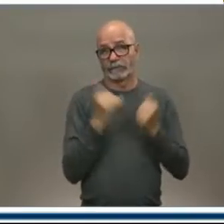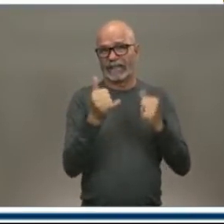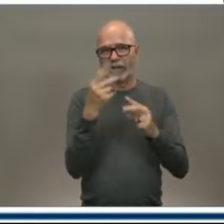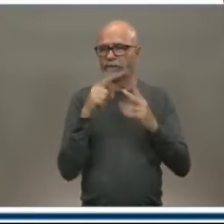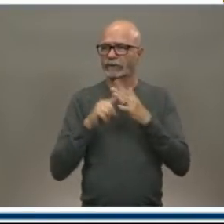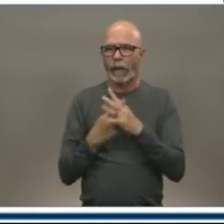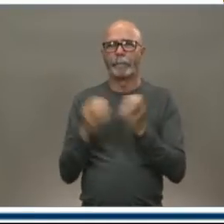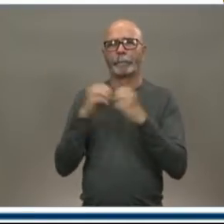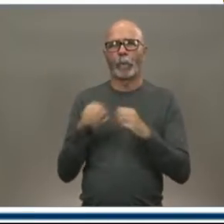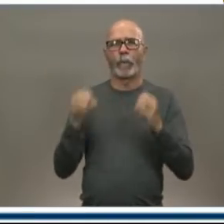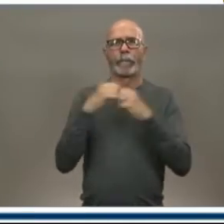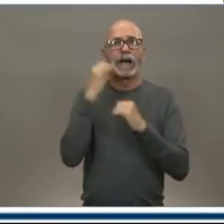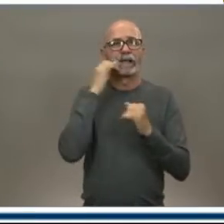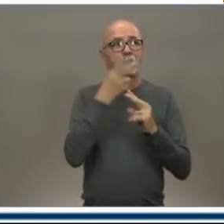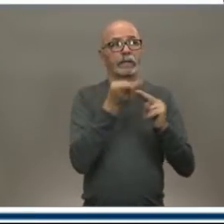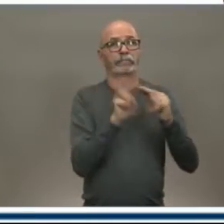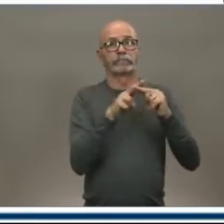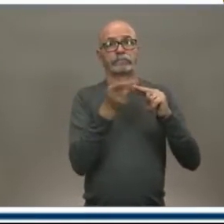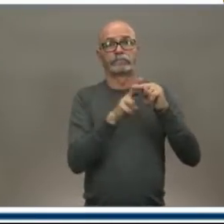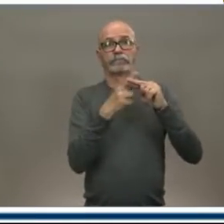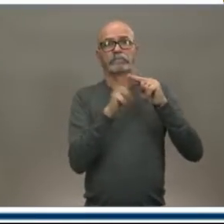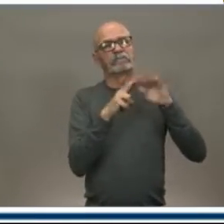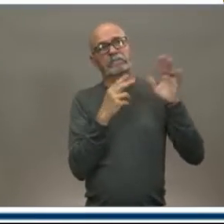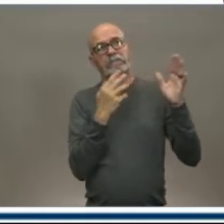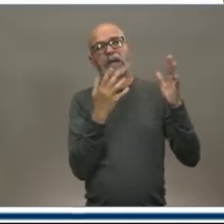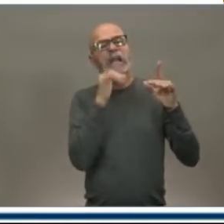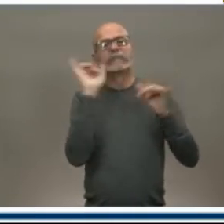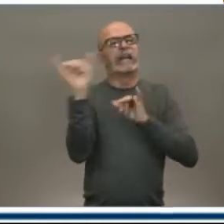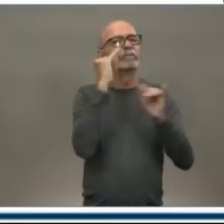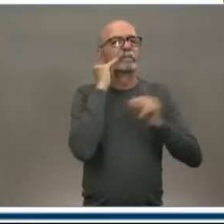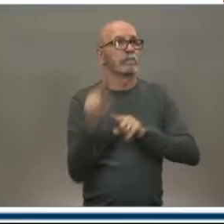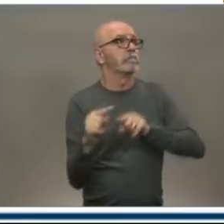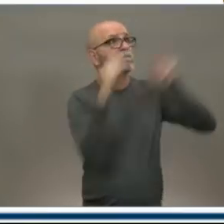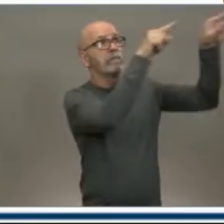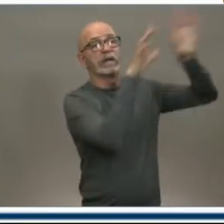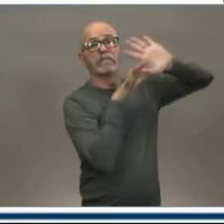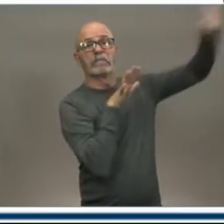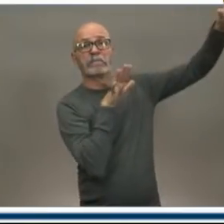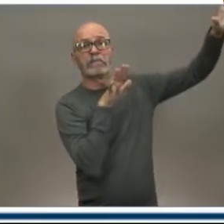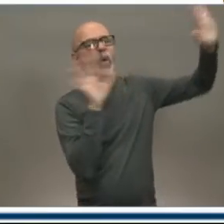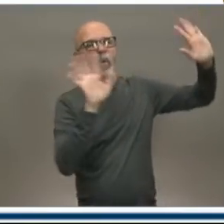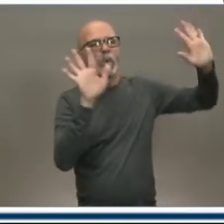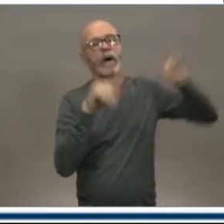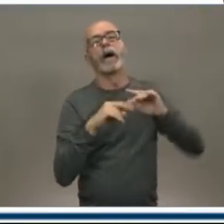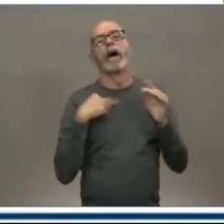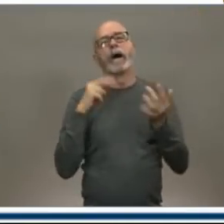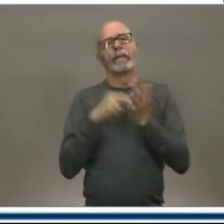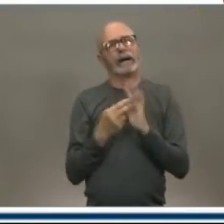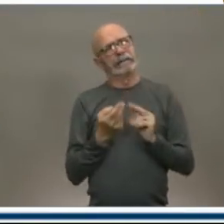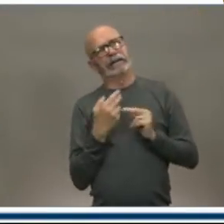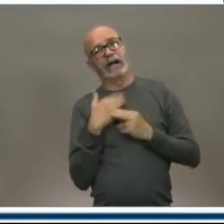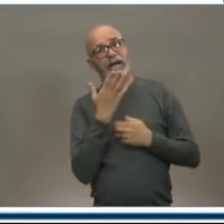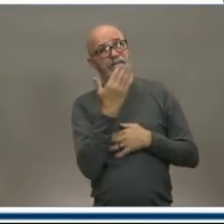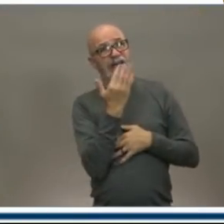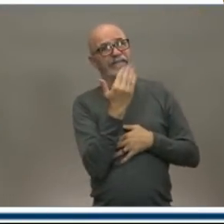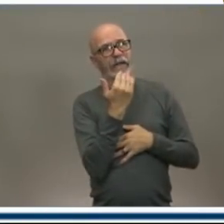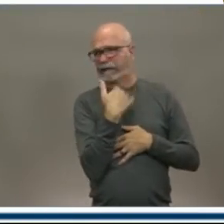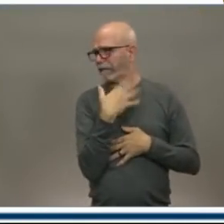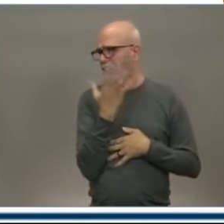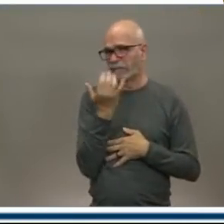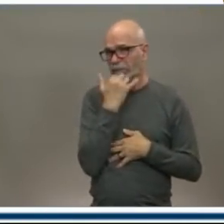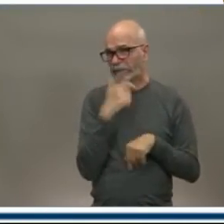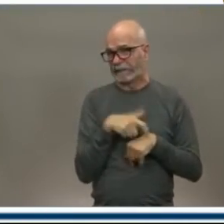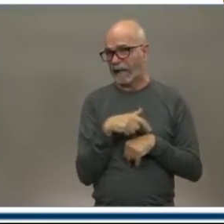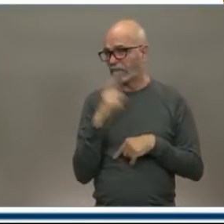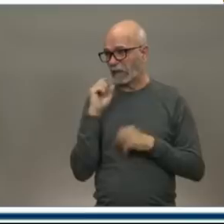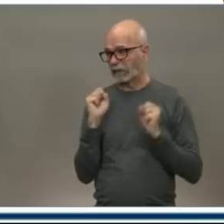as dramatic as in other provinces, still some might question the timing of that, as it obviously